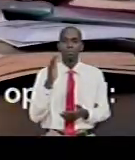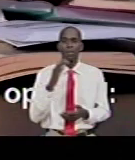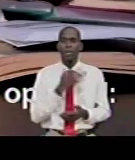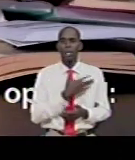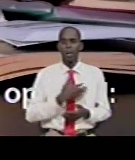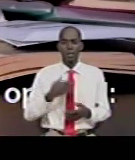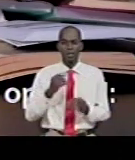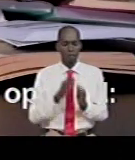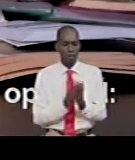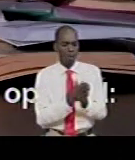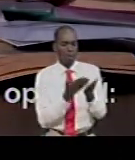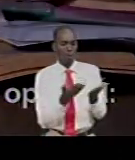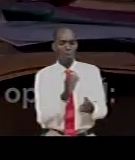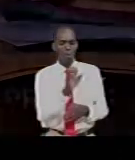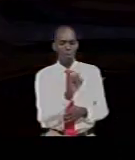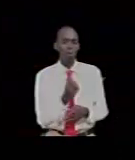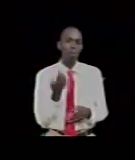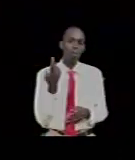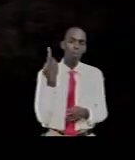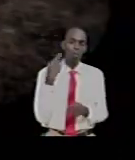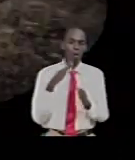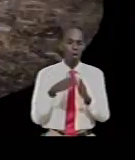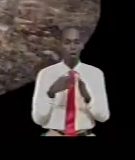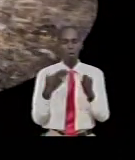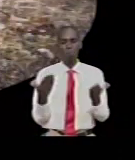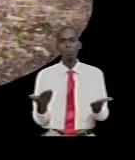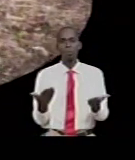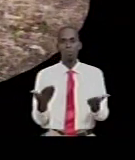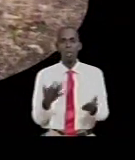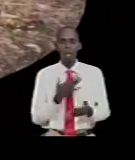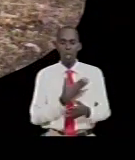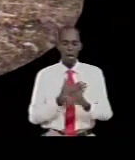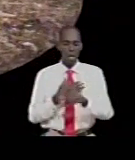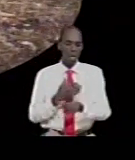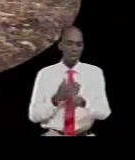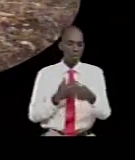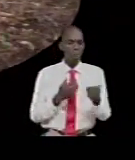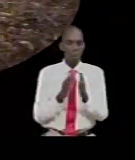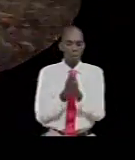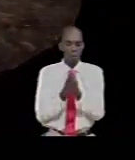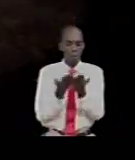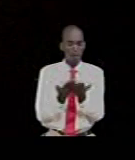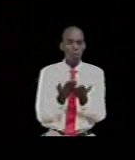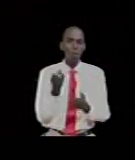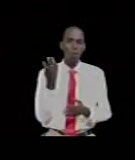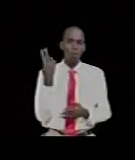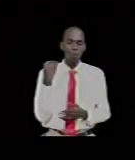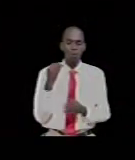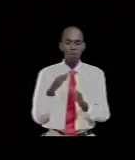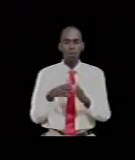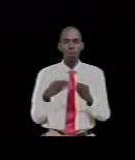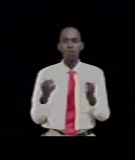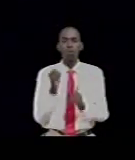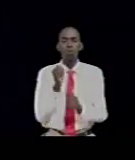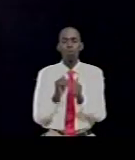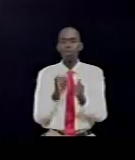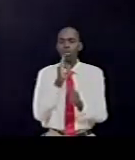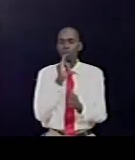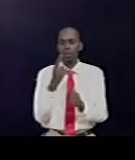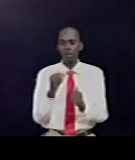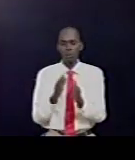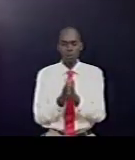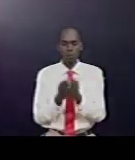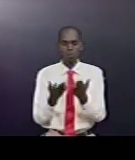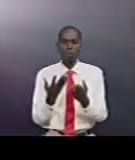and the books were opened, and another book was opened, which is the